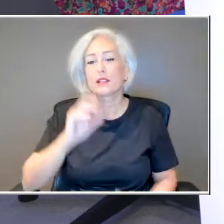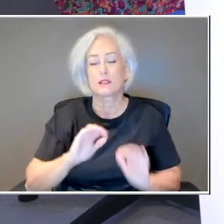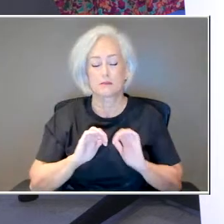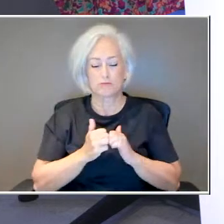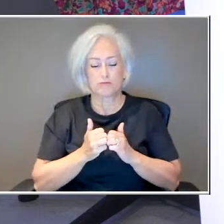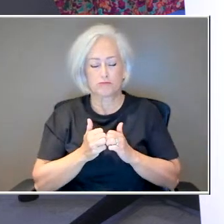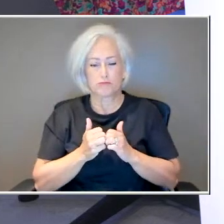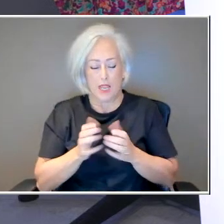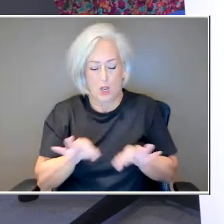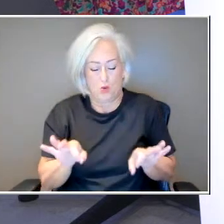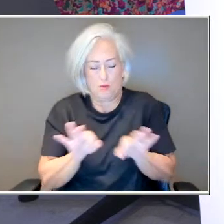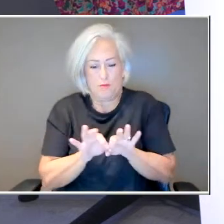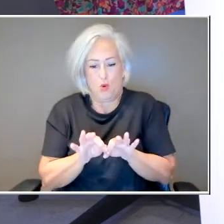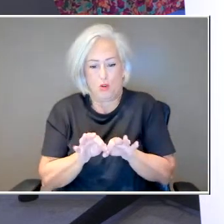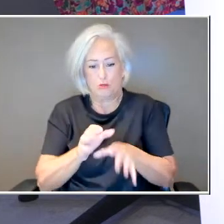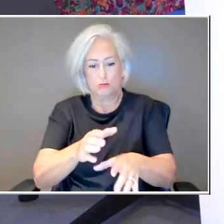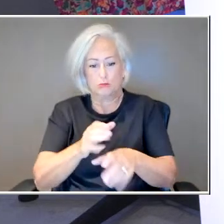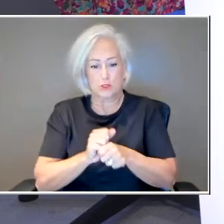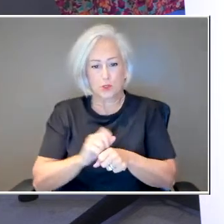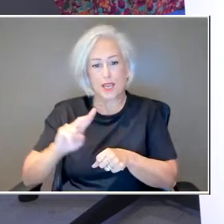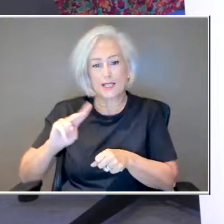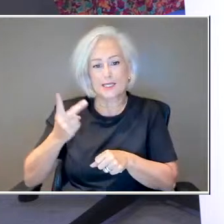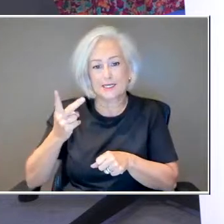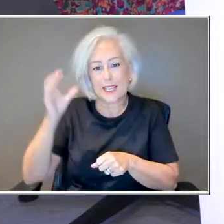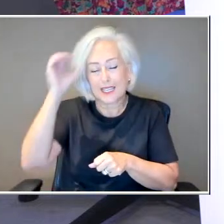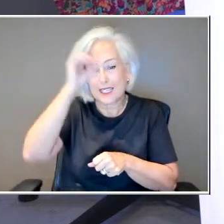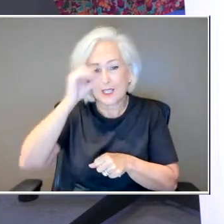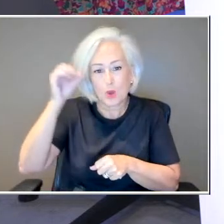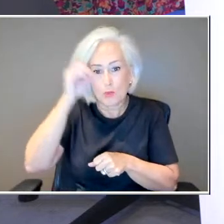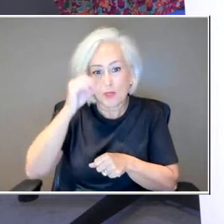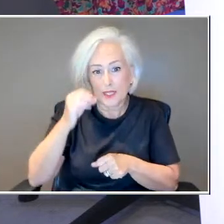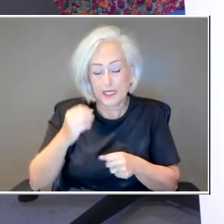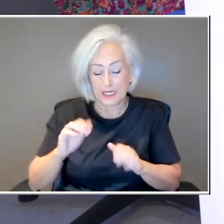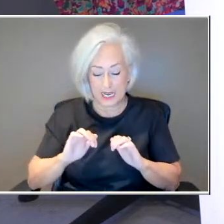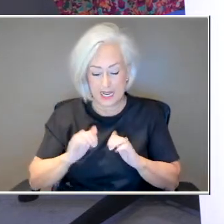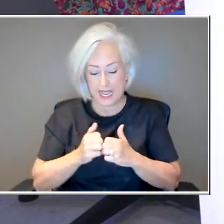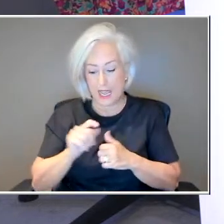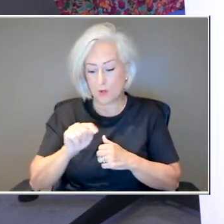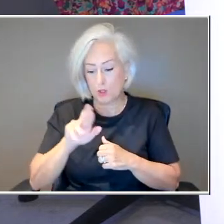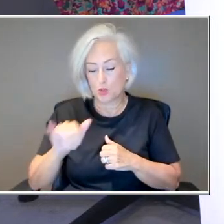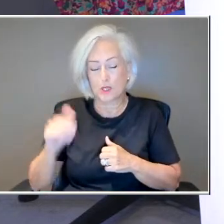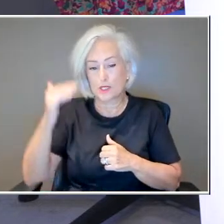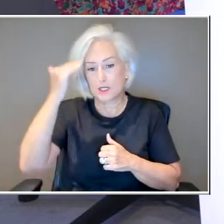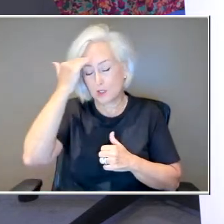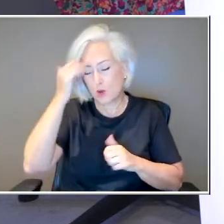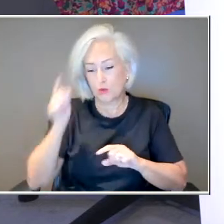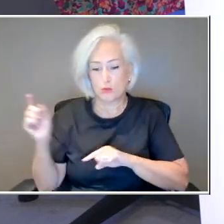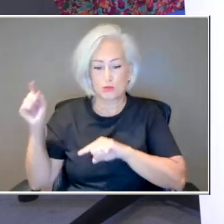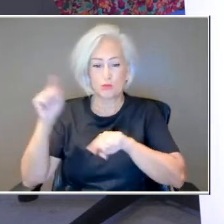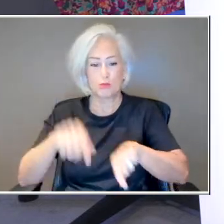second opinion, and how would a patient like Tracey, who is somewhere else, know to come seek you out? Right.